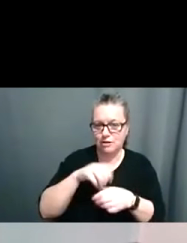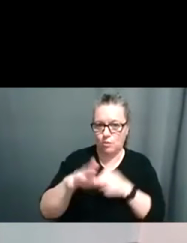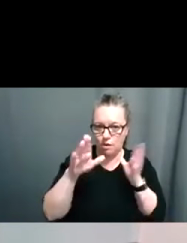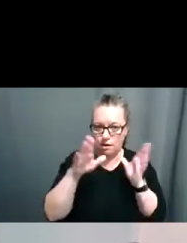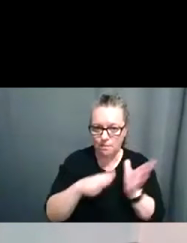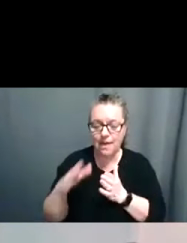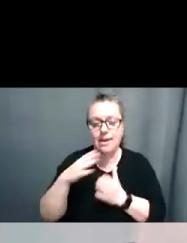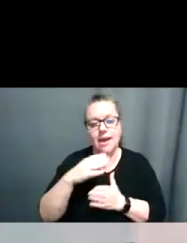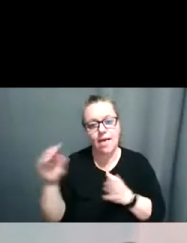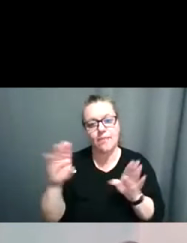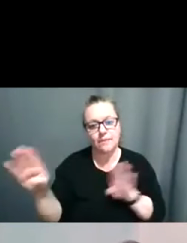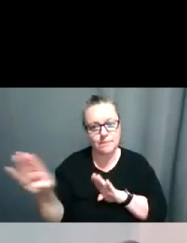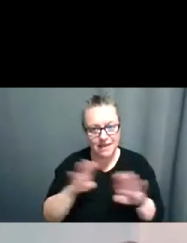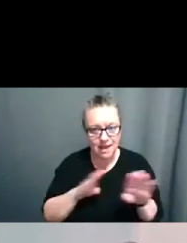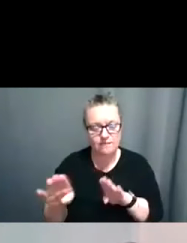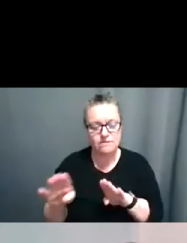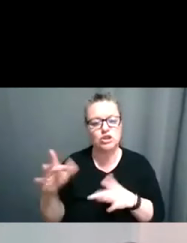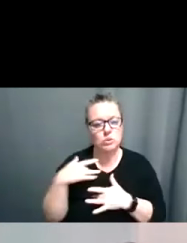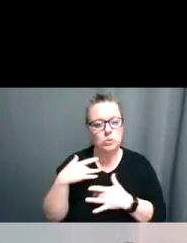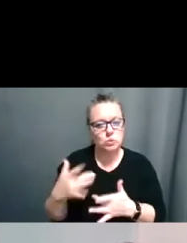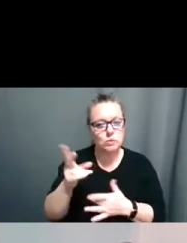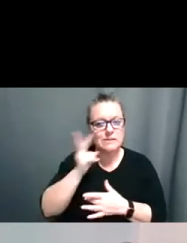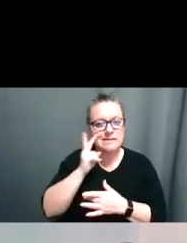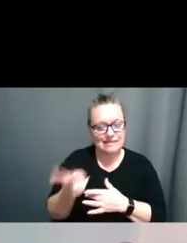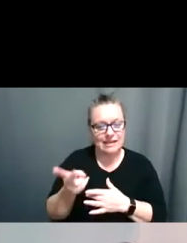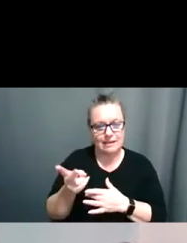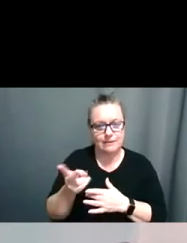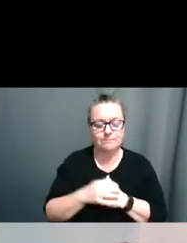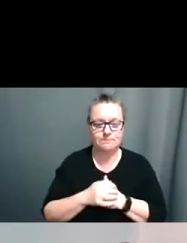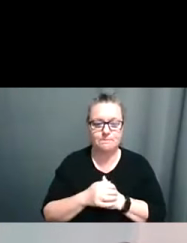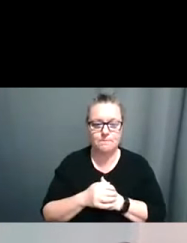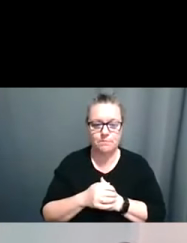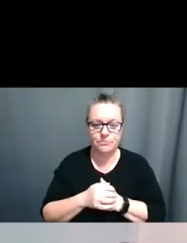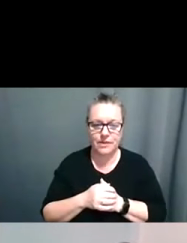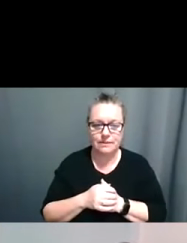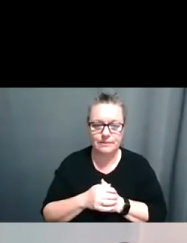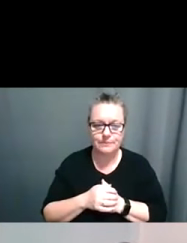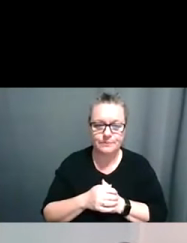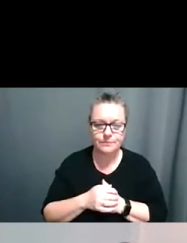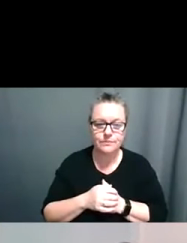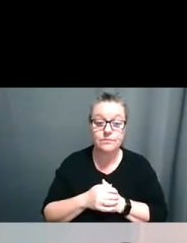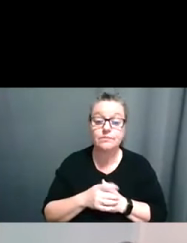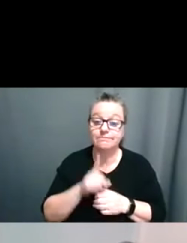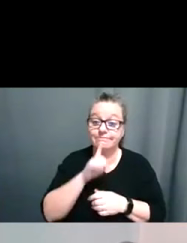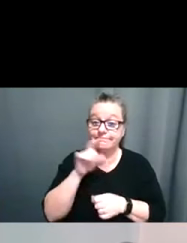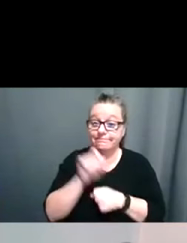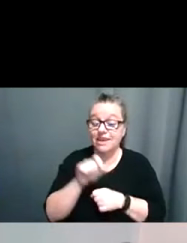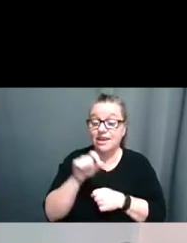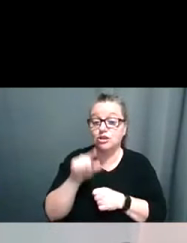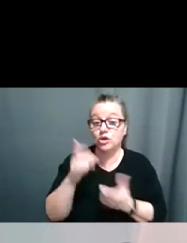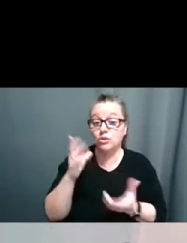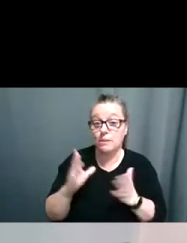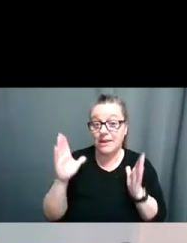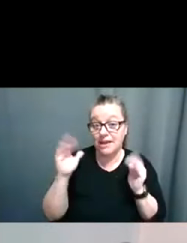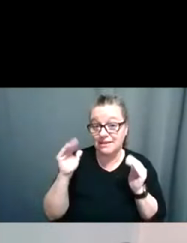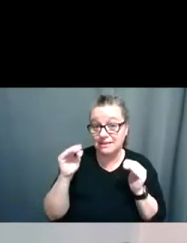the behavior or behaviors you're likely to see on the other side of the screen or the table. In fact, you probably anticipate